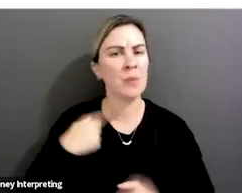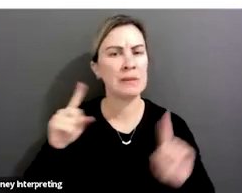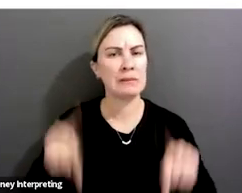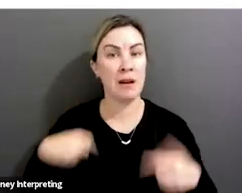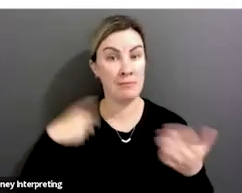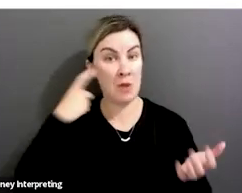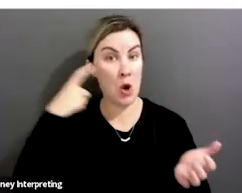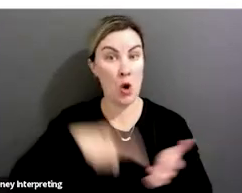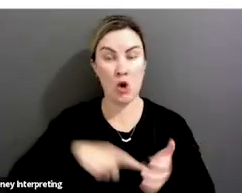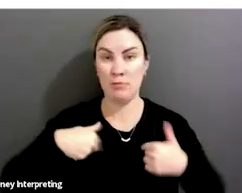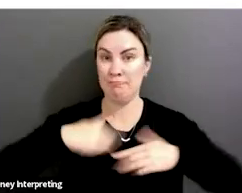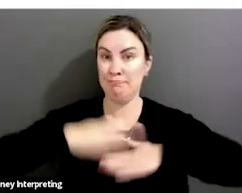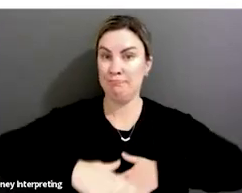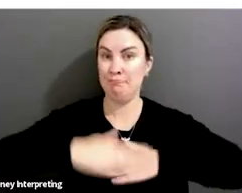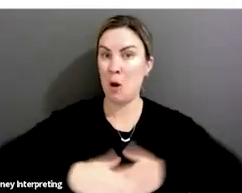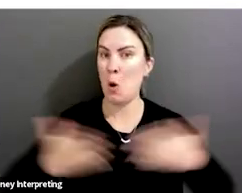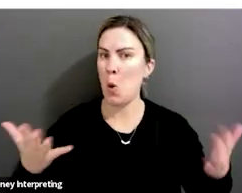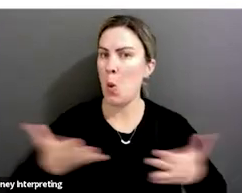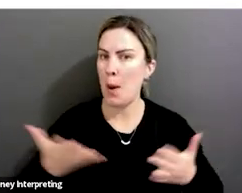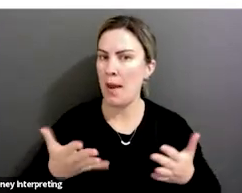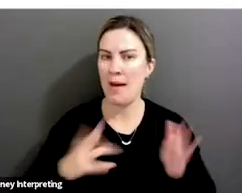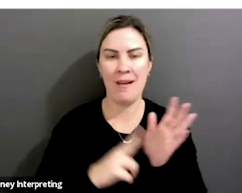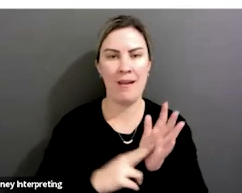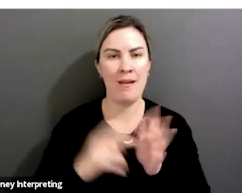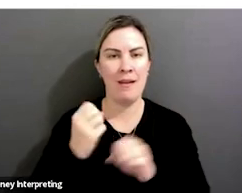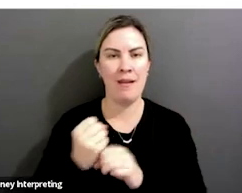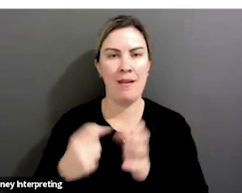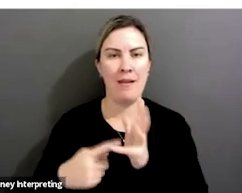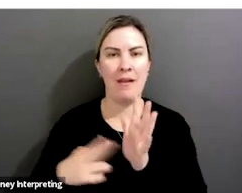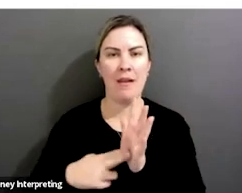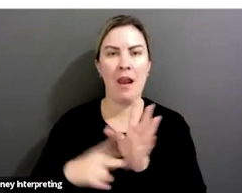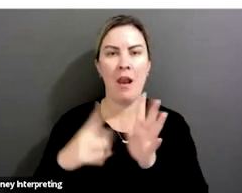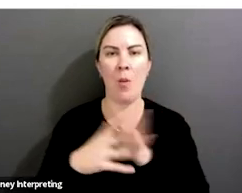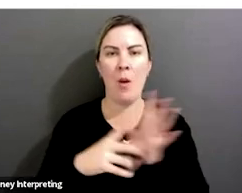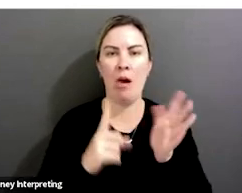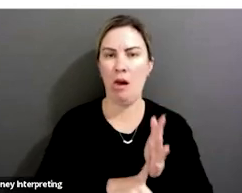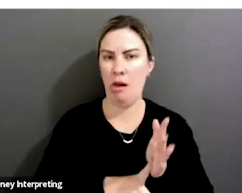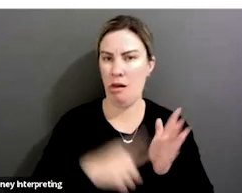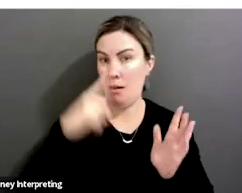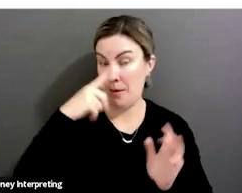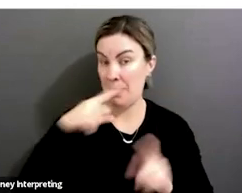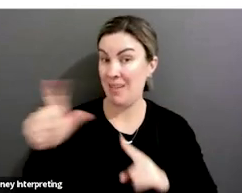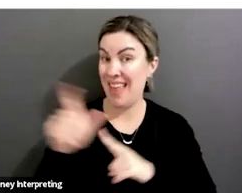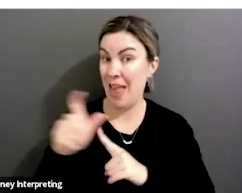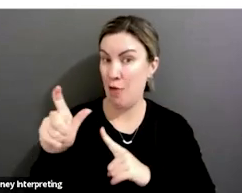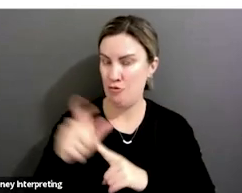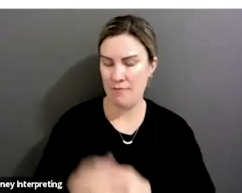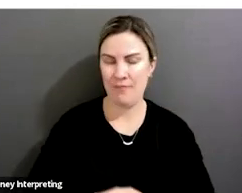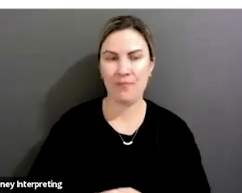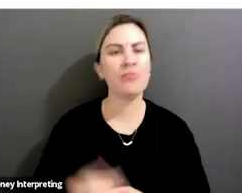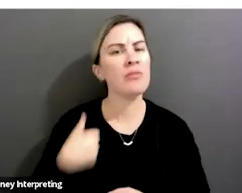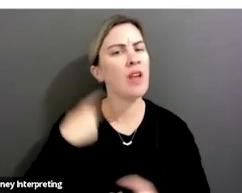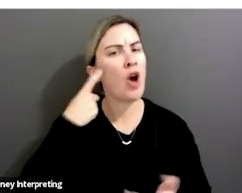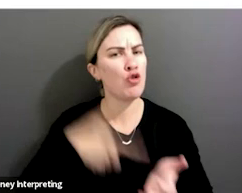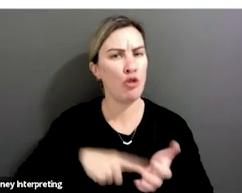I am hosting this event today from the lands of the Ngunnawal people in Canberra, and I acknowledge the traditional owners